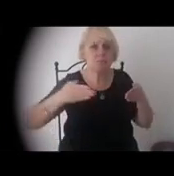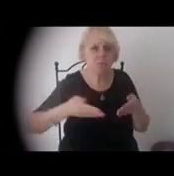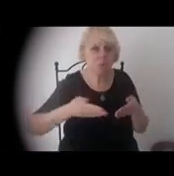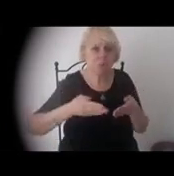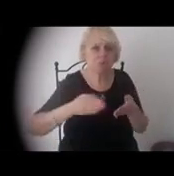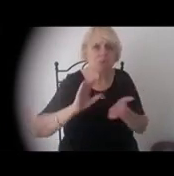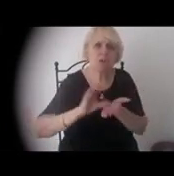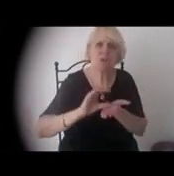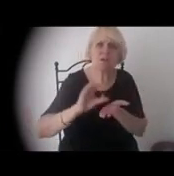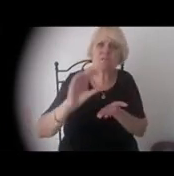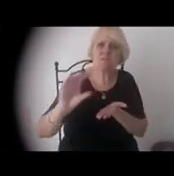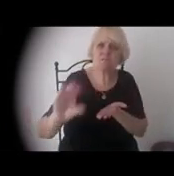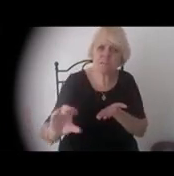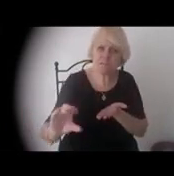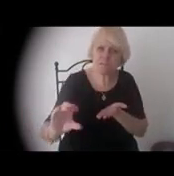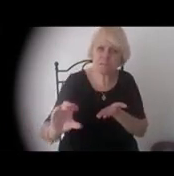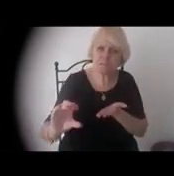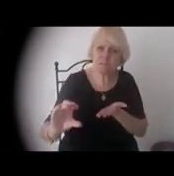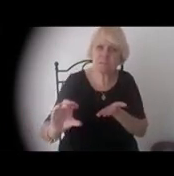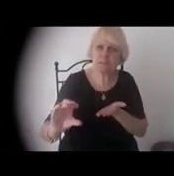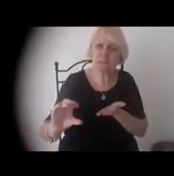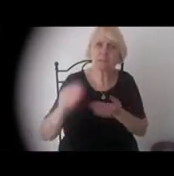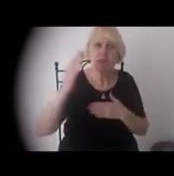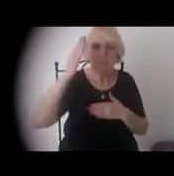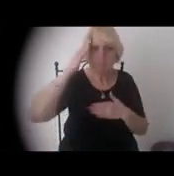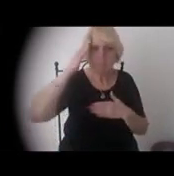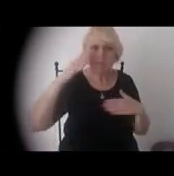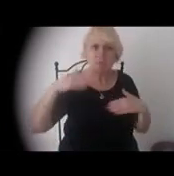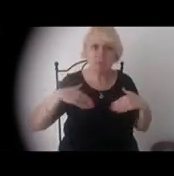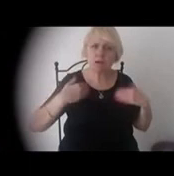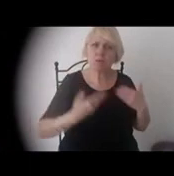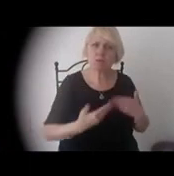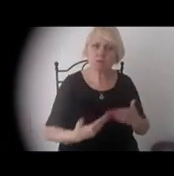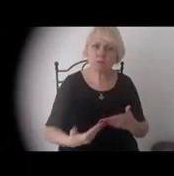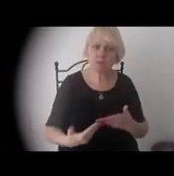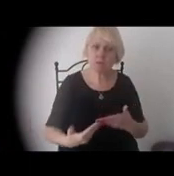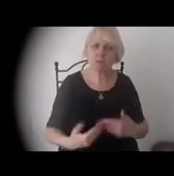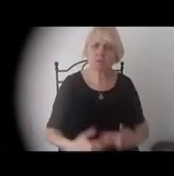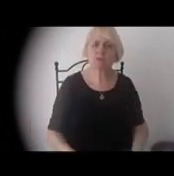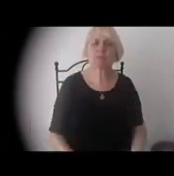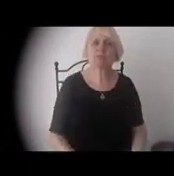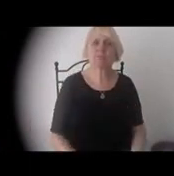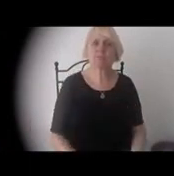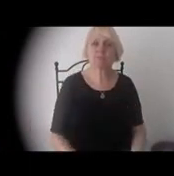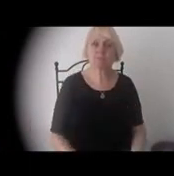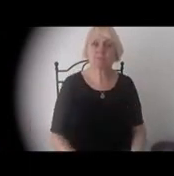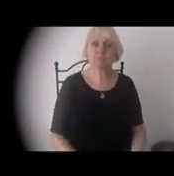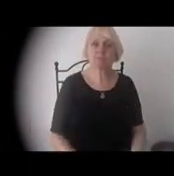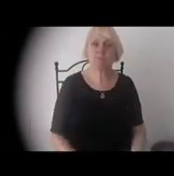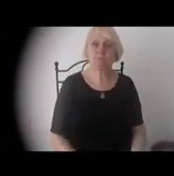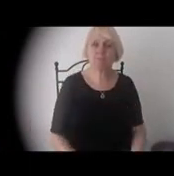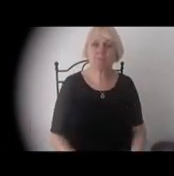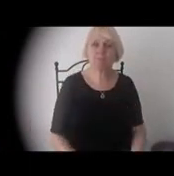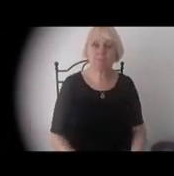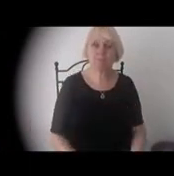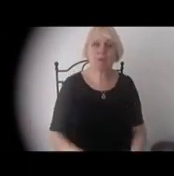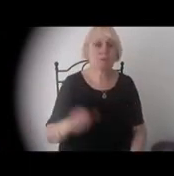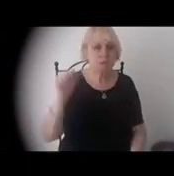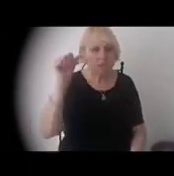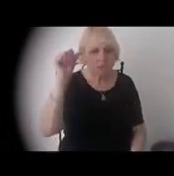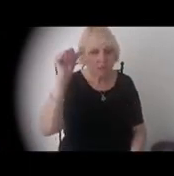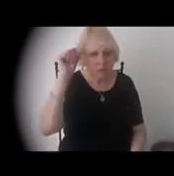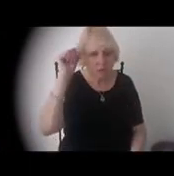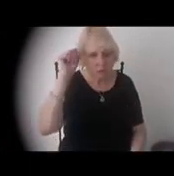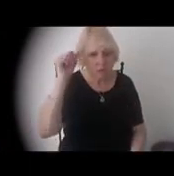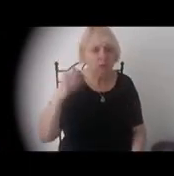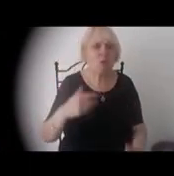in relation to child and adolescent mental health services. So we know that there's been several papers that have been out over the course